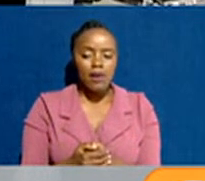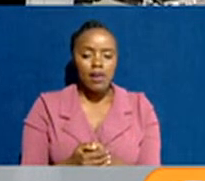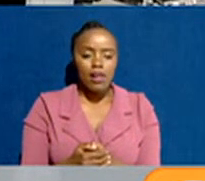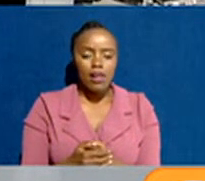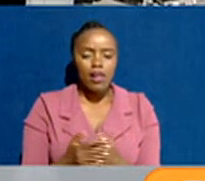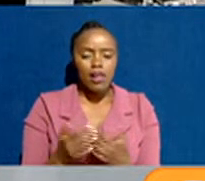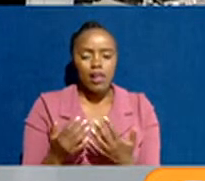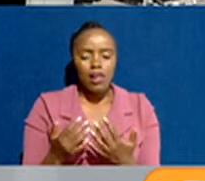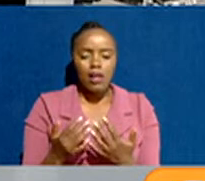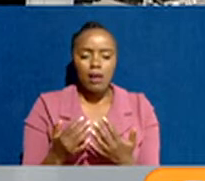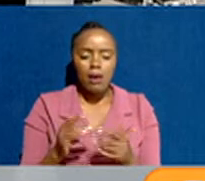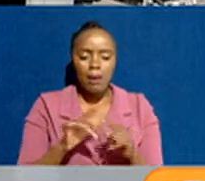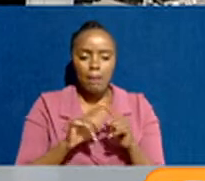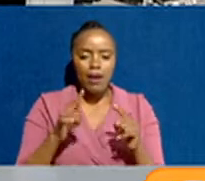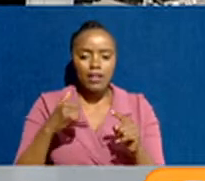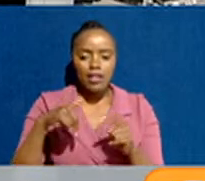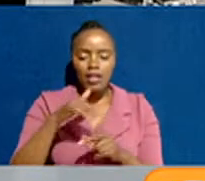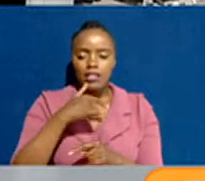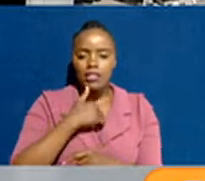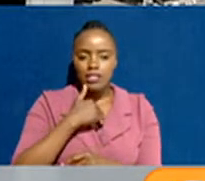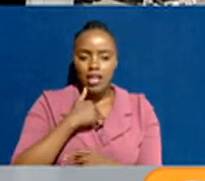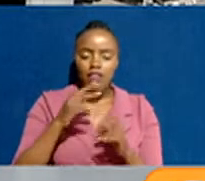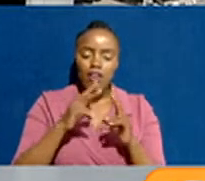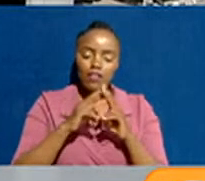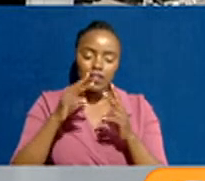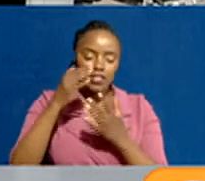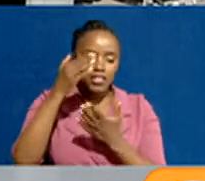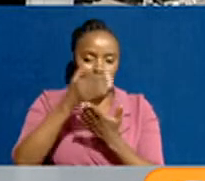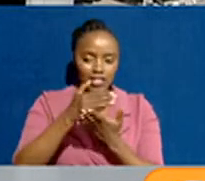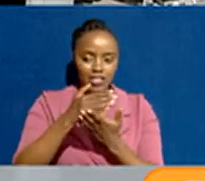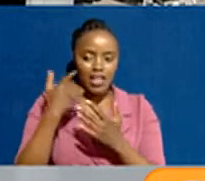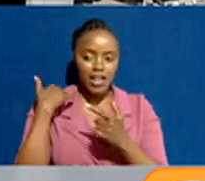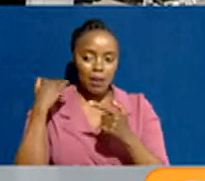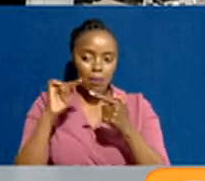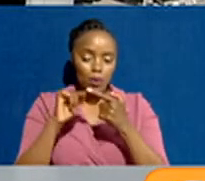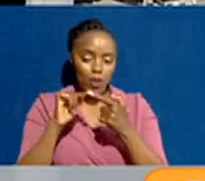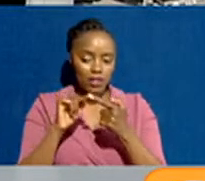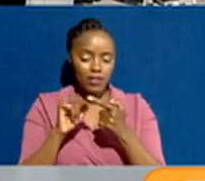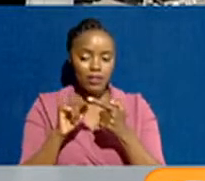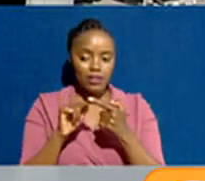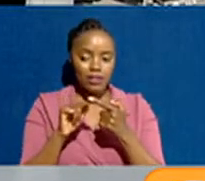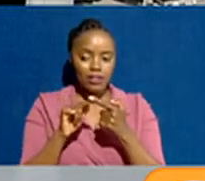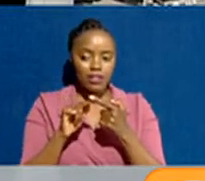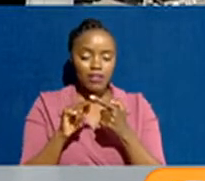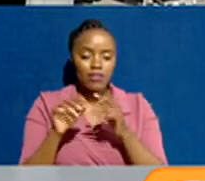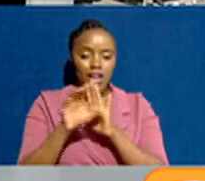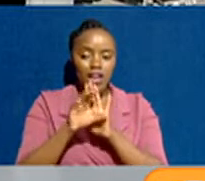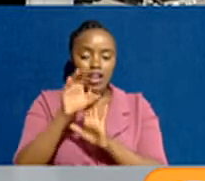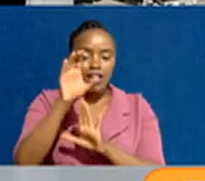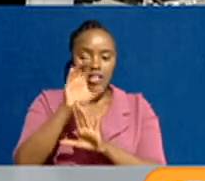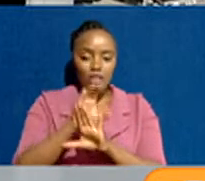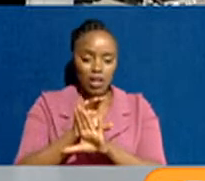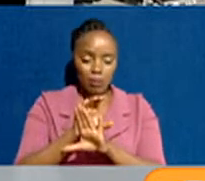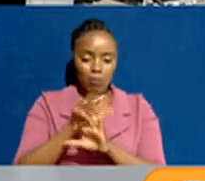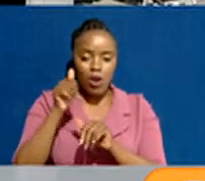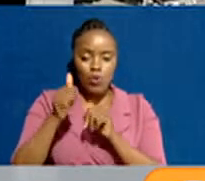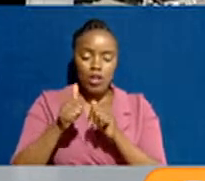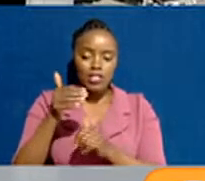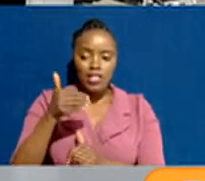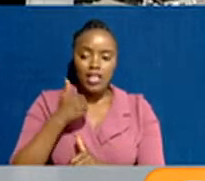Yeah. But we are going to have to be very realistic. First of all, that a curriculum